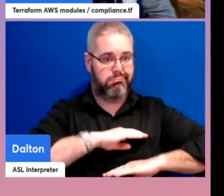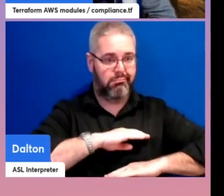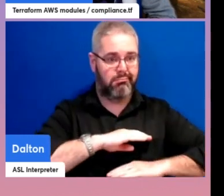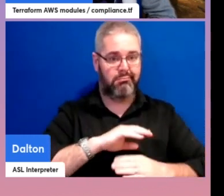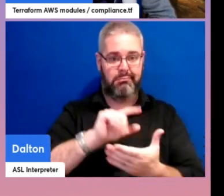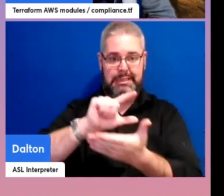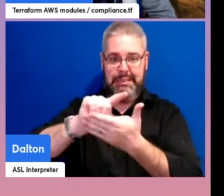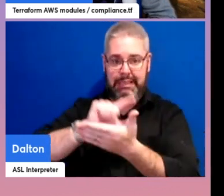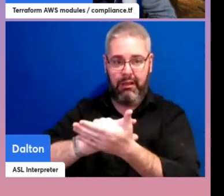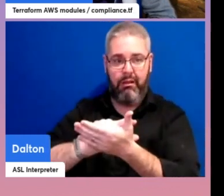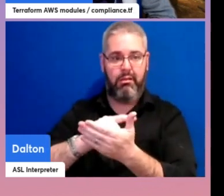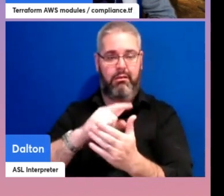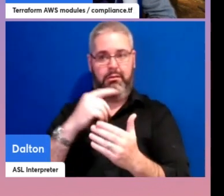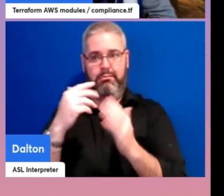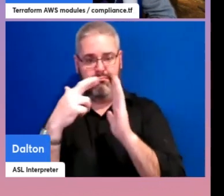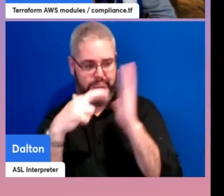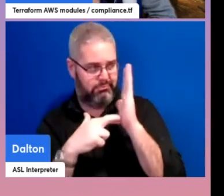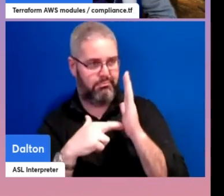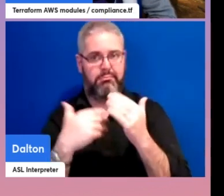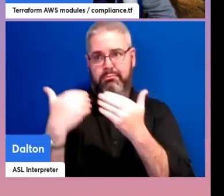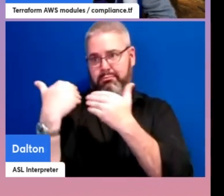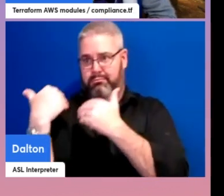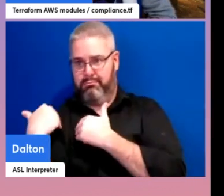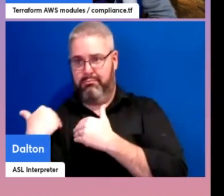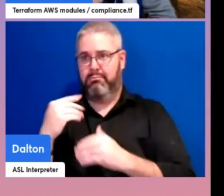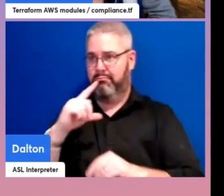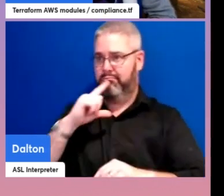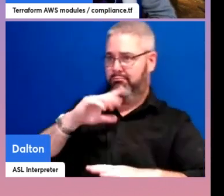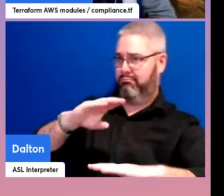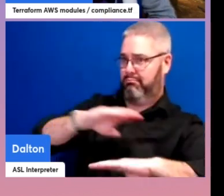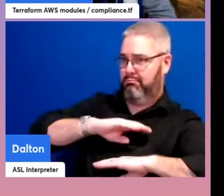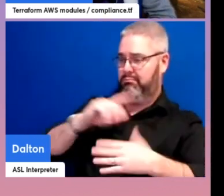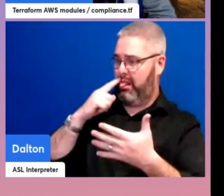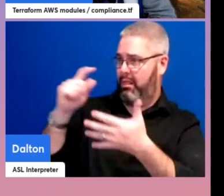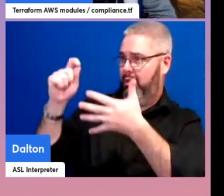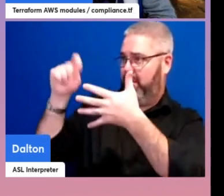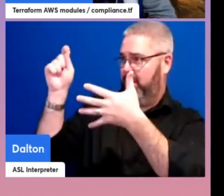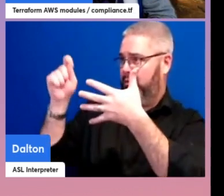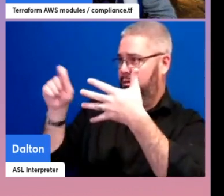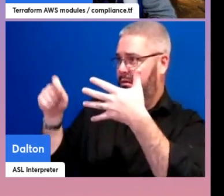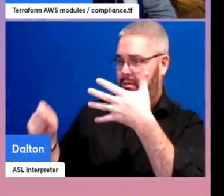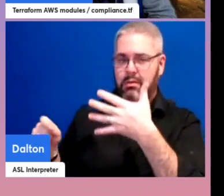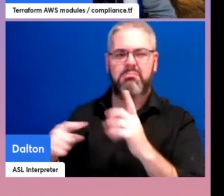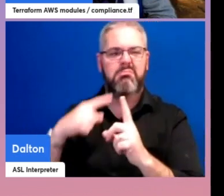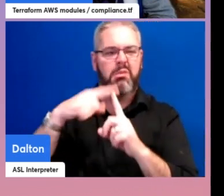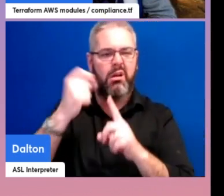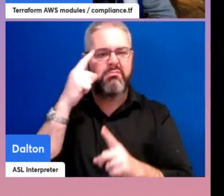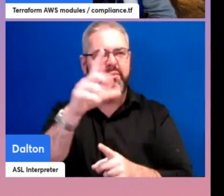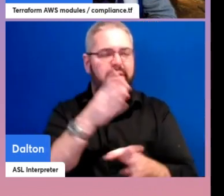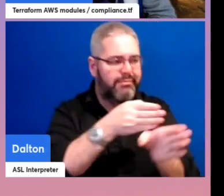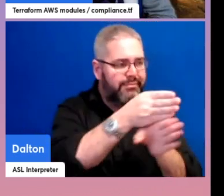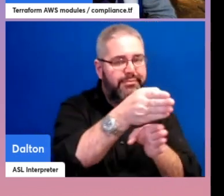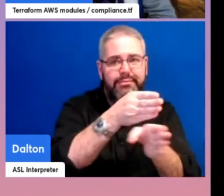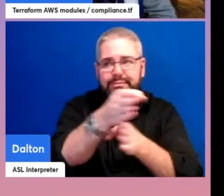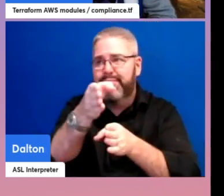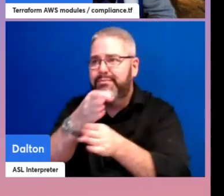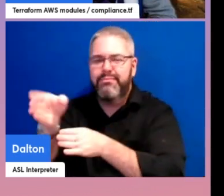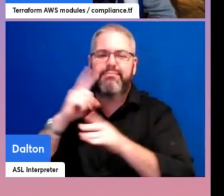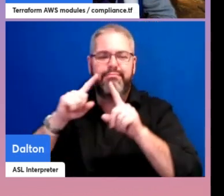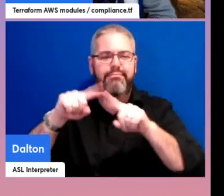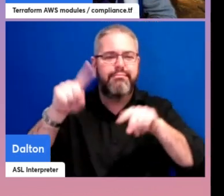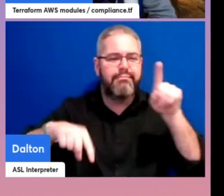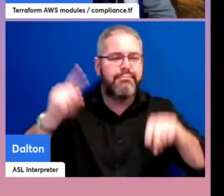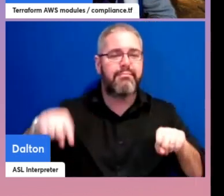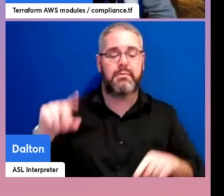regulatory obligations. Compliance frameworks also vary by industry and different data